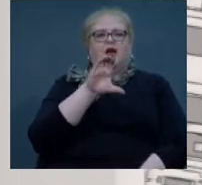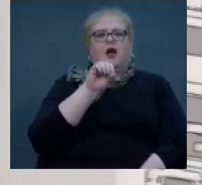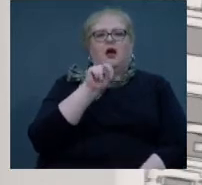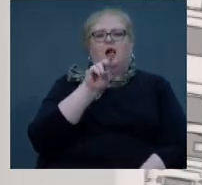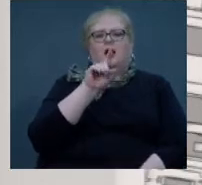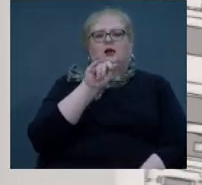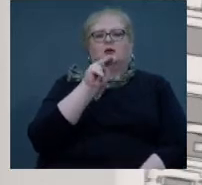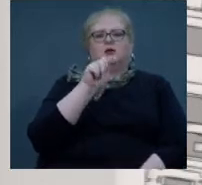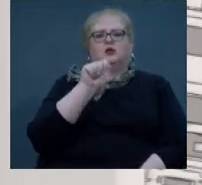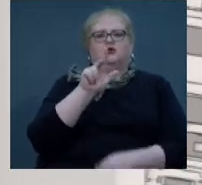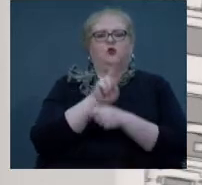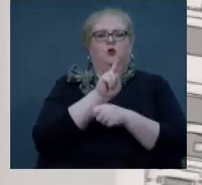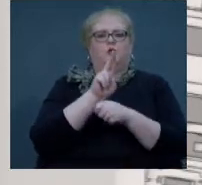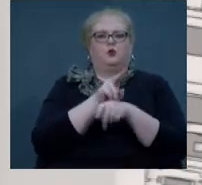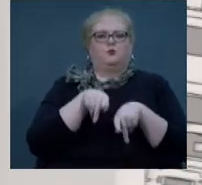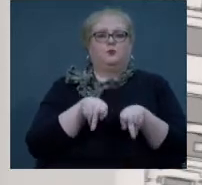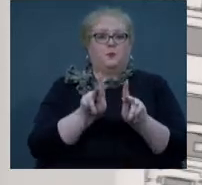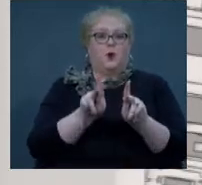permit.